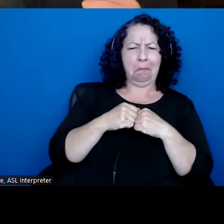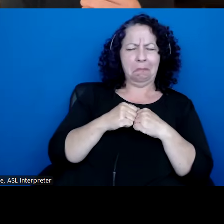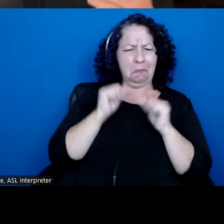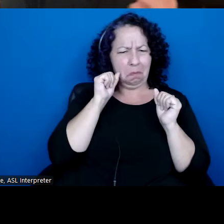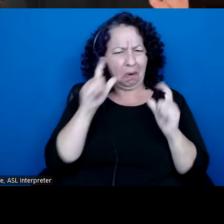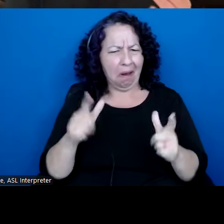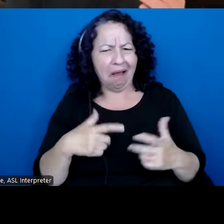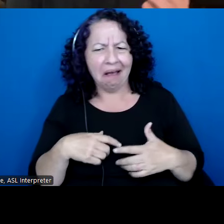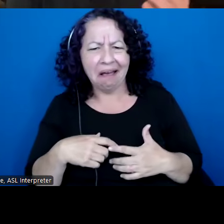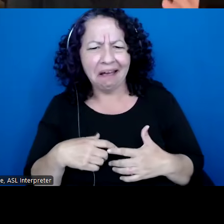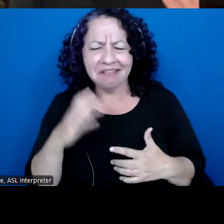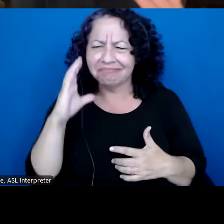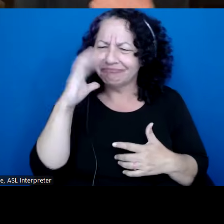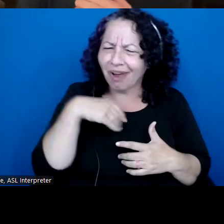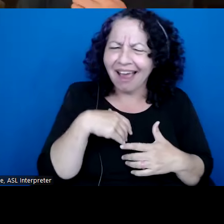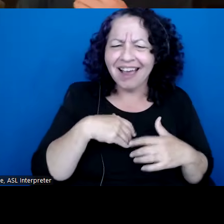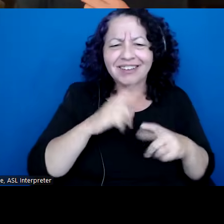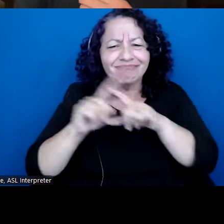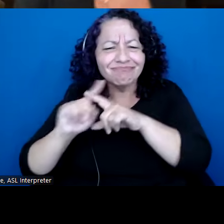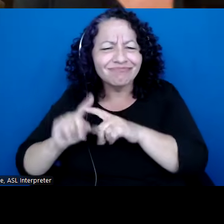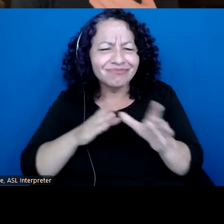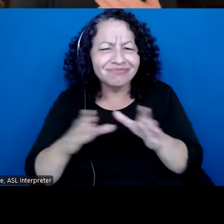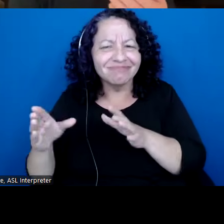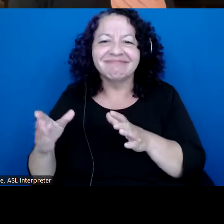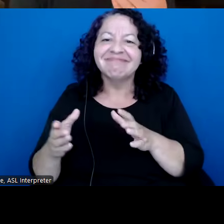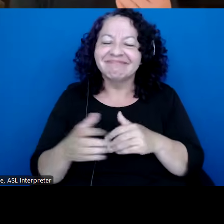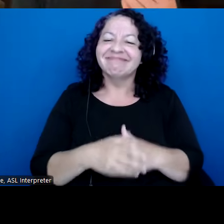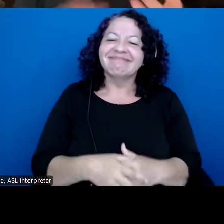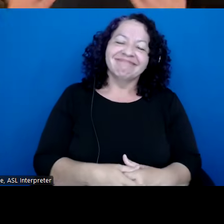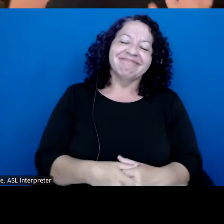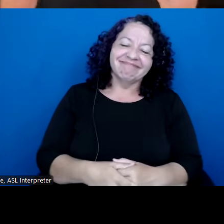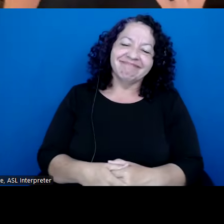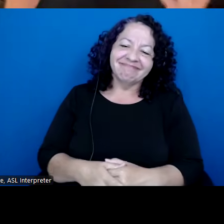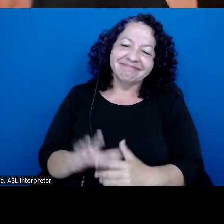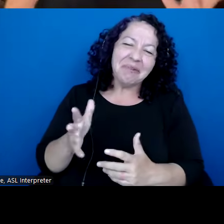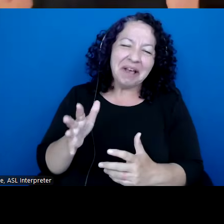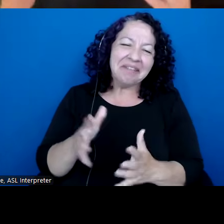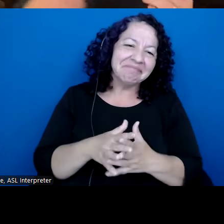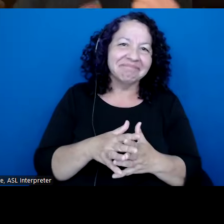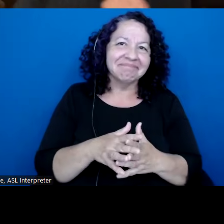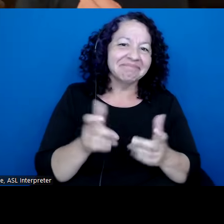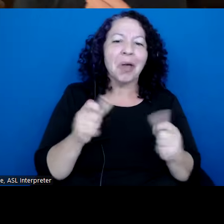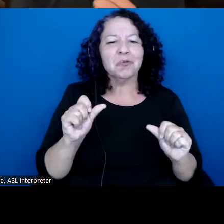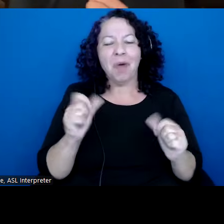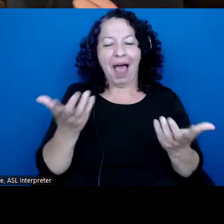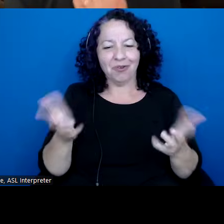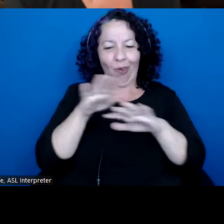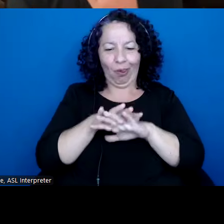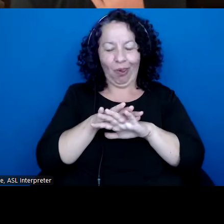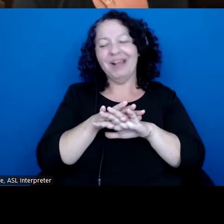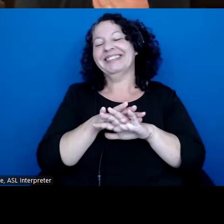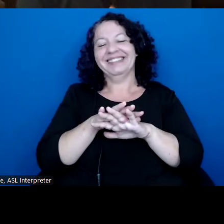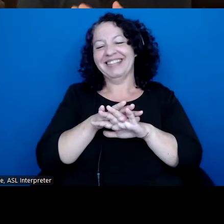surprising, strange in various ways. And so I'm trying to juxtapose those two elements